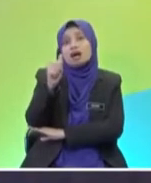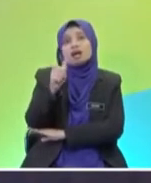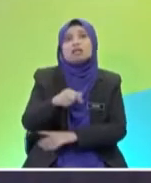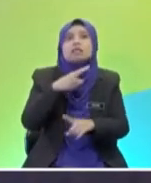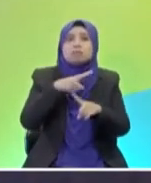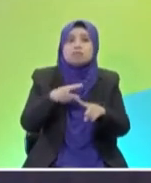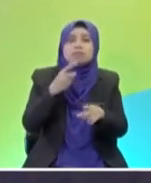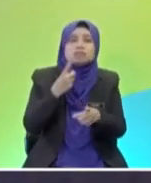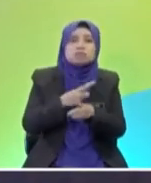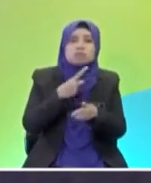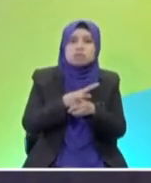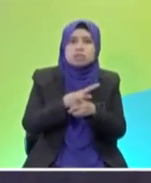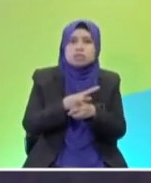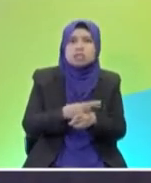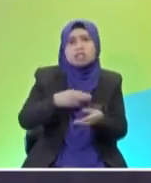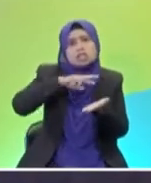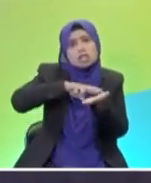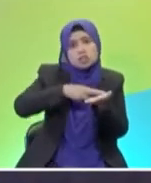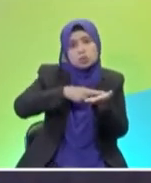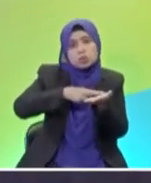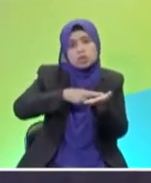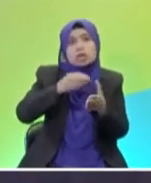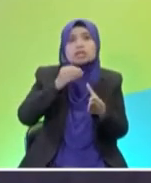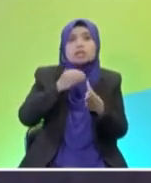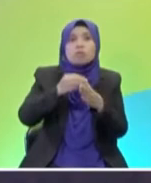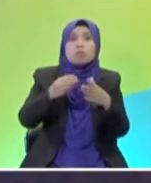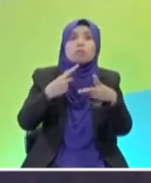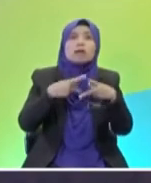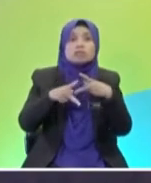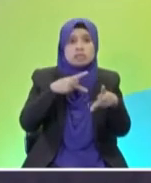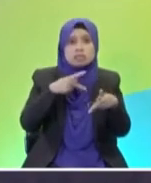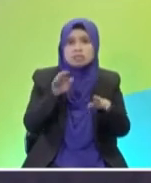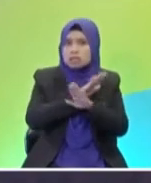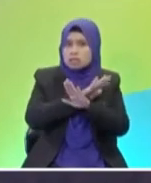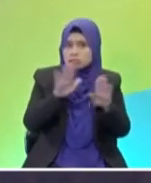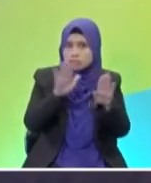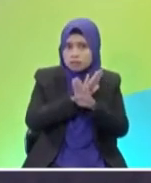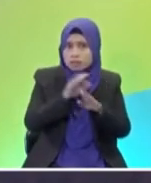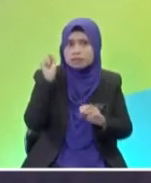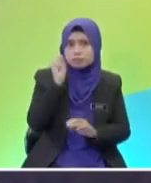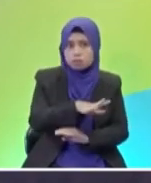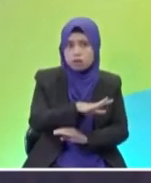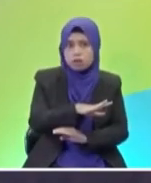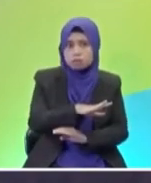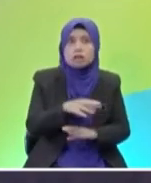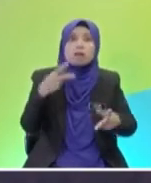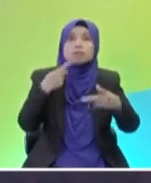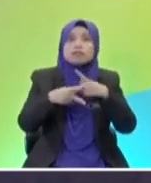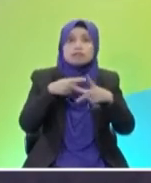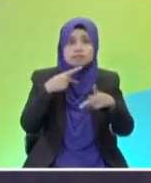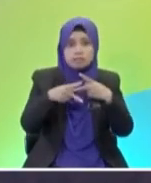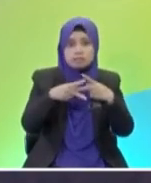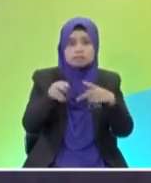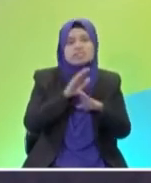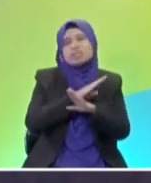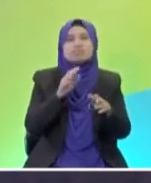remember, don't throw rubbish everywhere. Throw it in the rubbish bin. If can, reduce using plastics. And